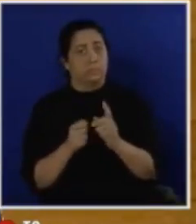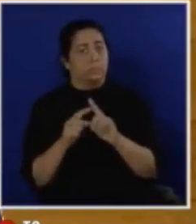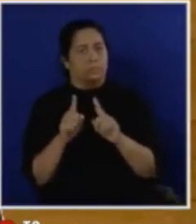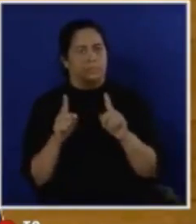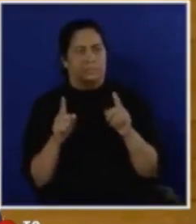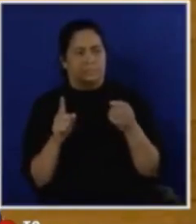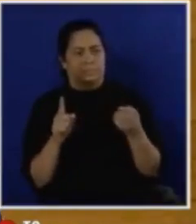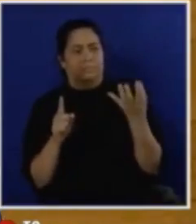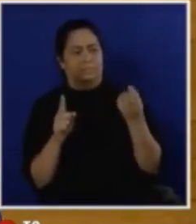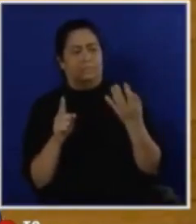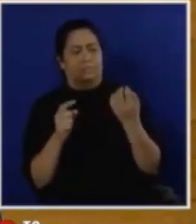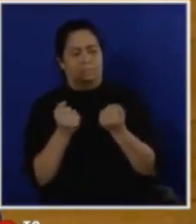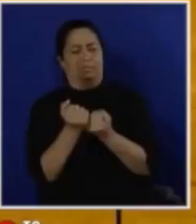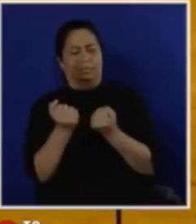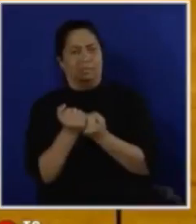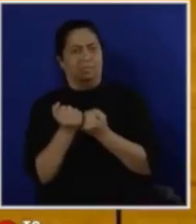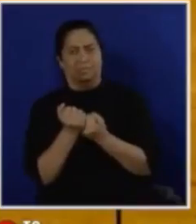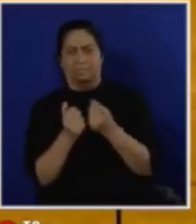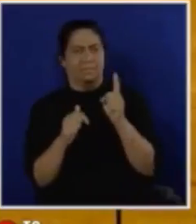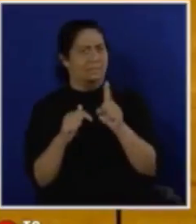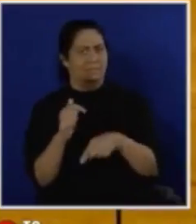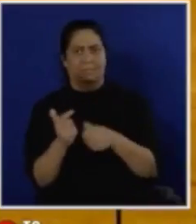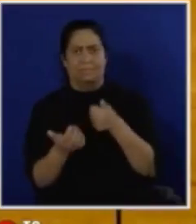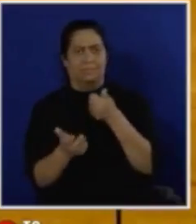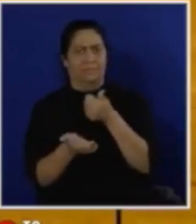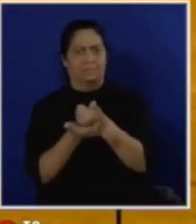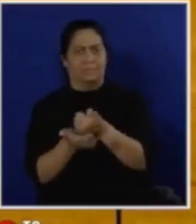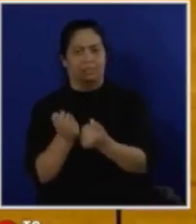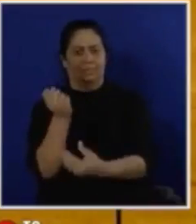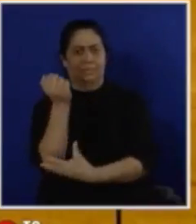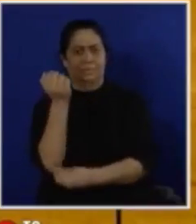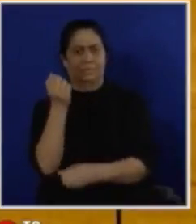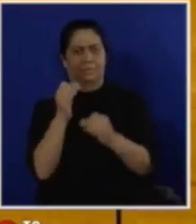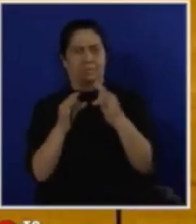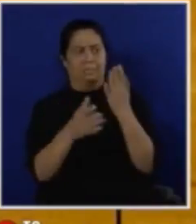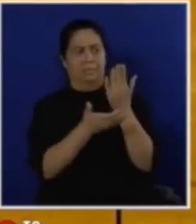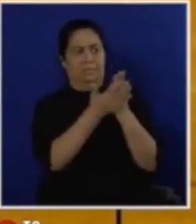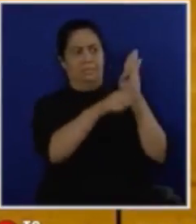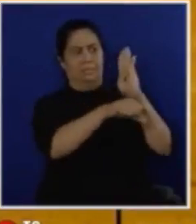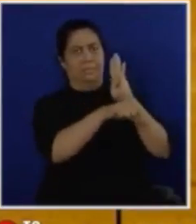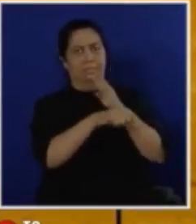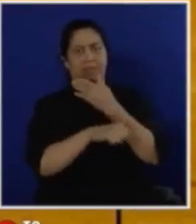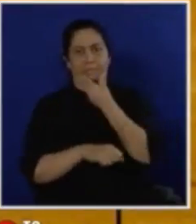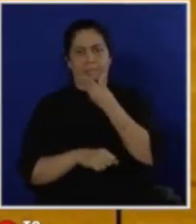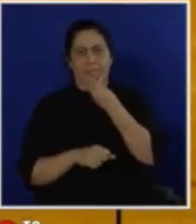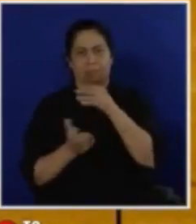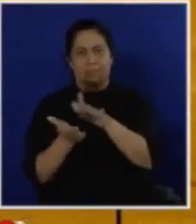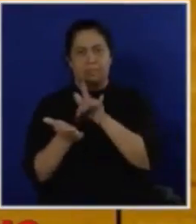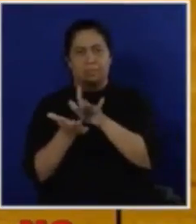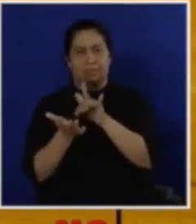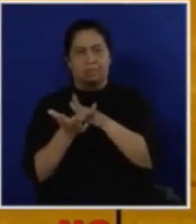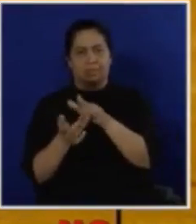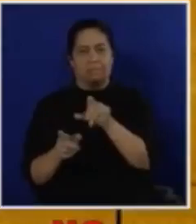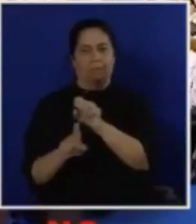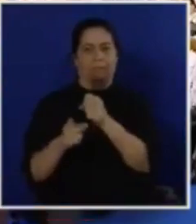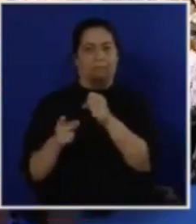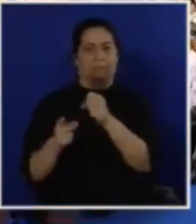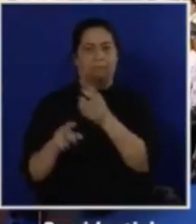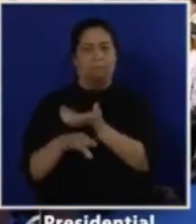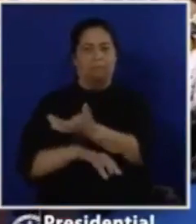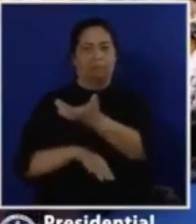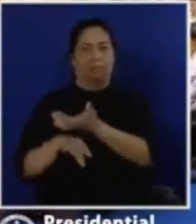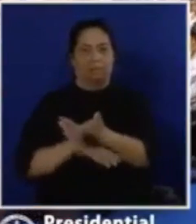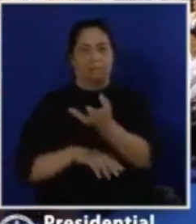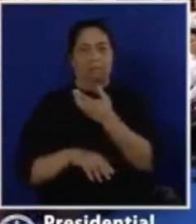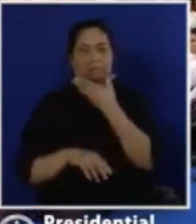no amount of subsidy can help the poor if some businesses take advantage of their situation to make